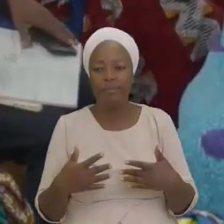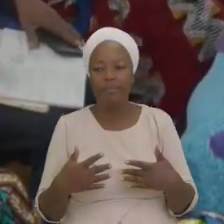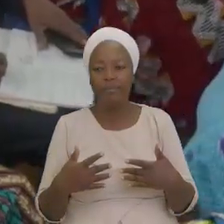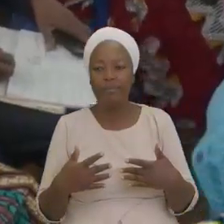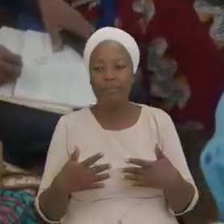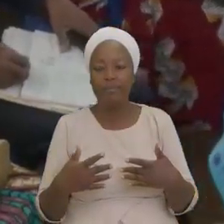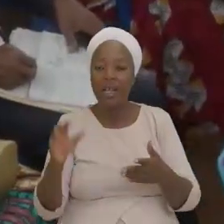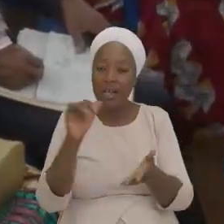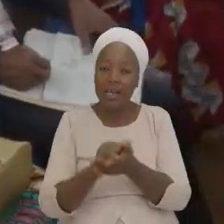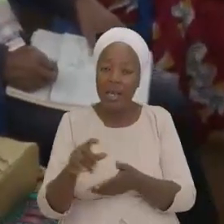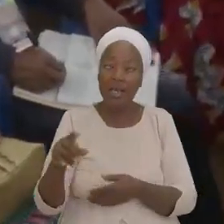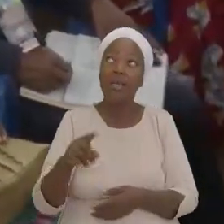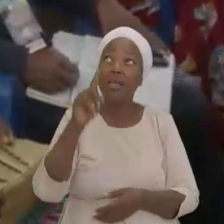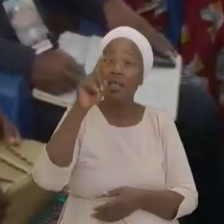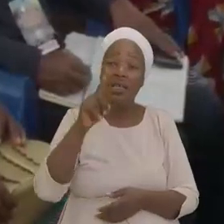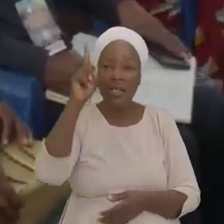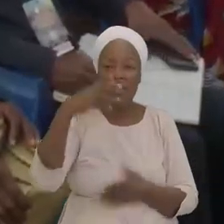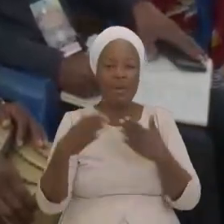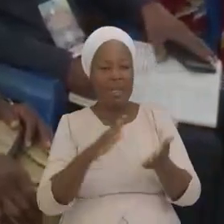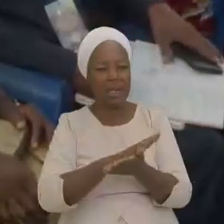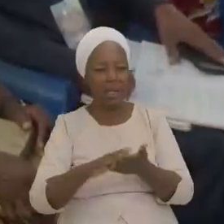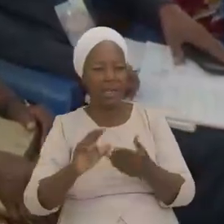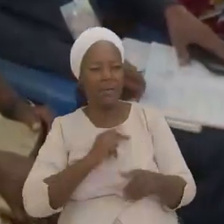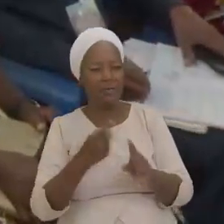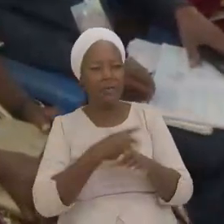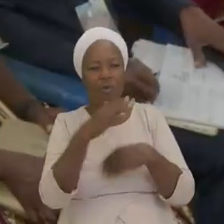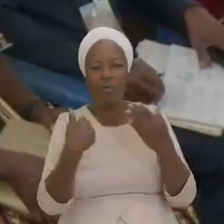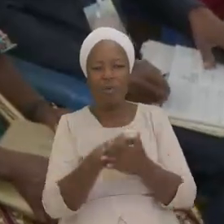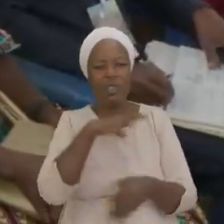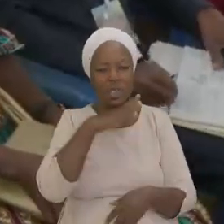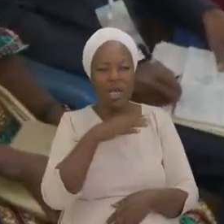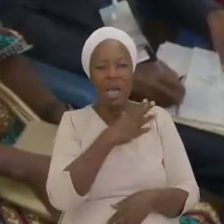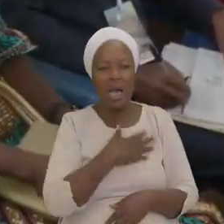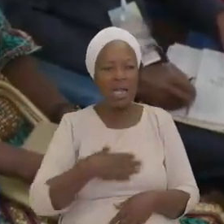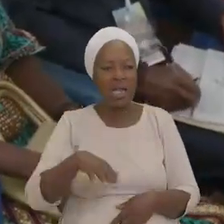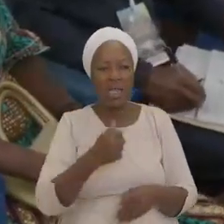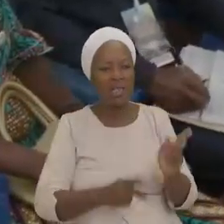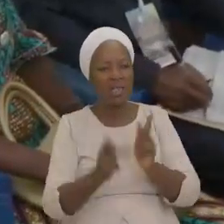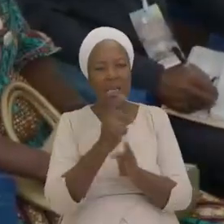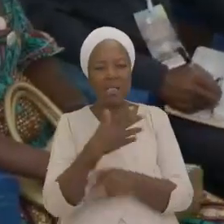That he might cleanse us from all the spot and all the wrinkle and any such thing.